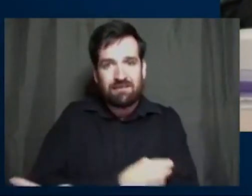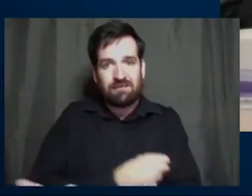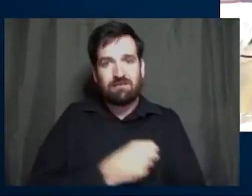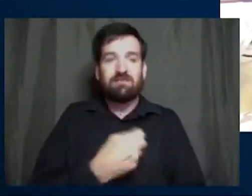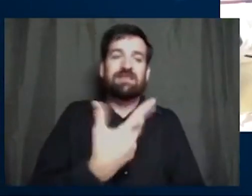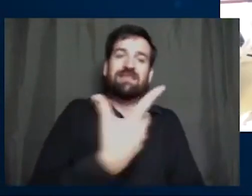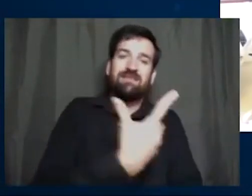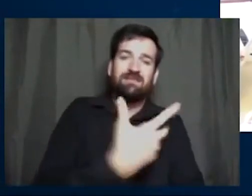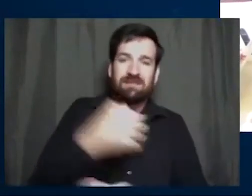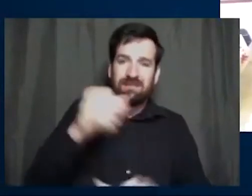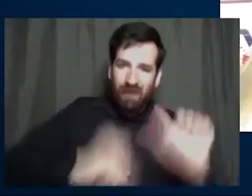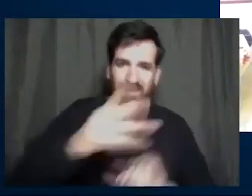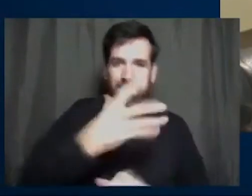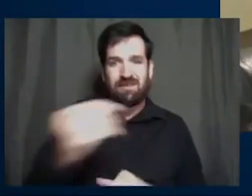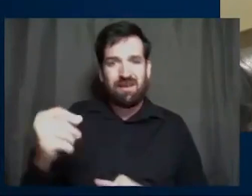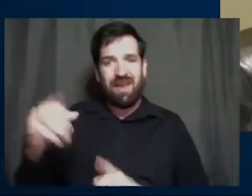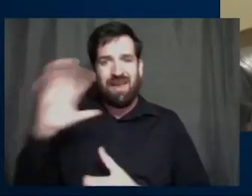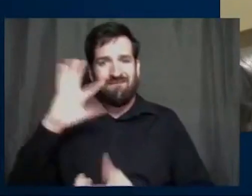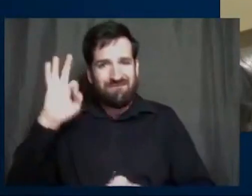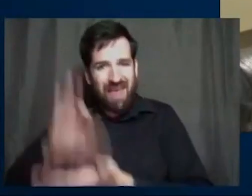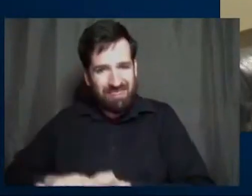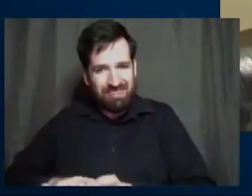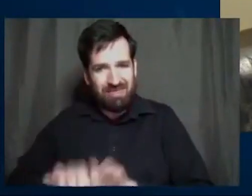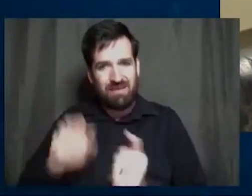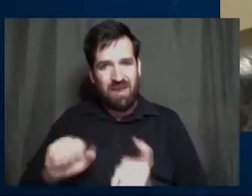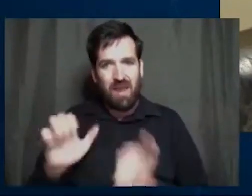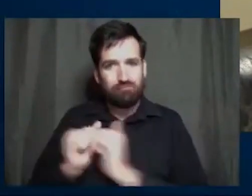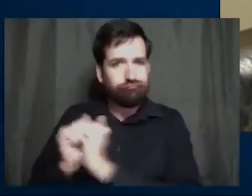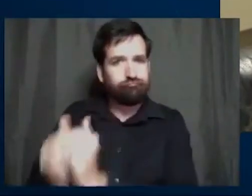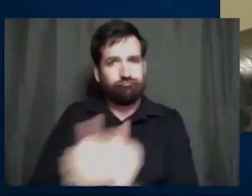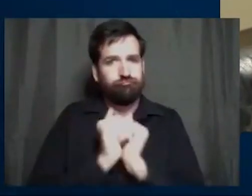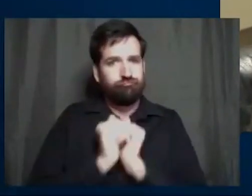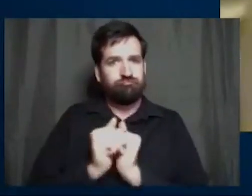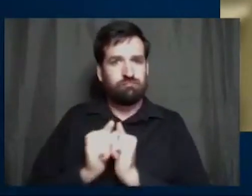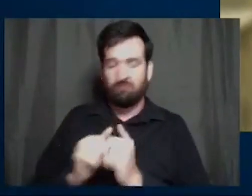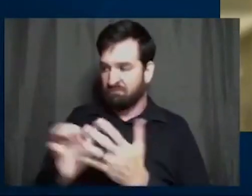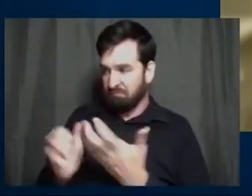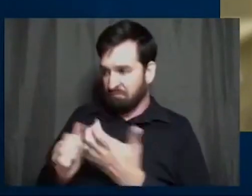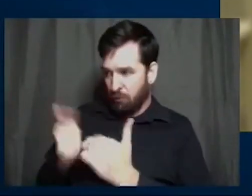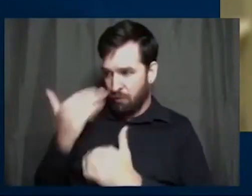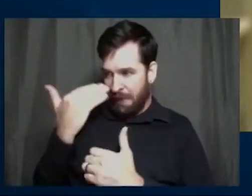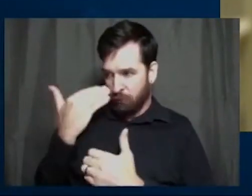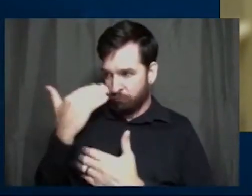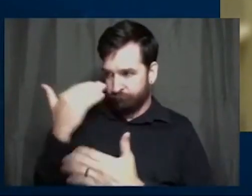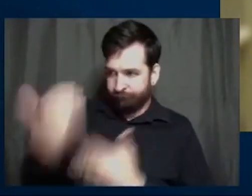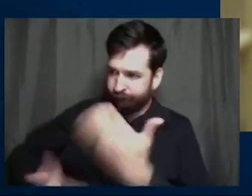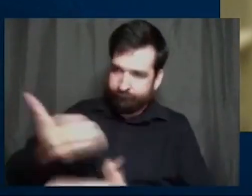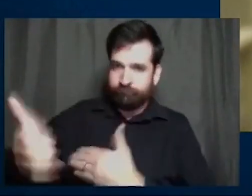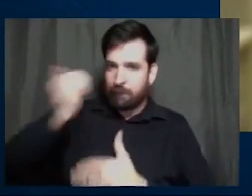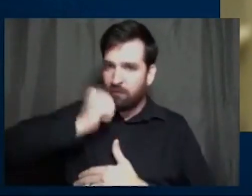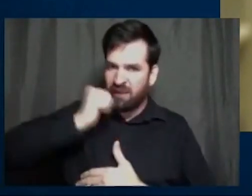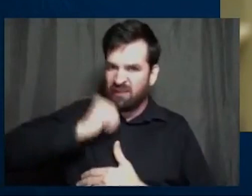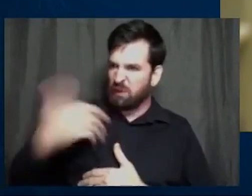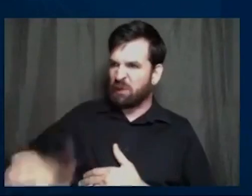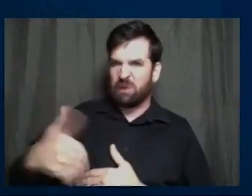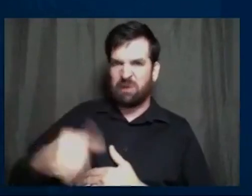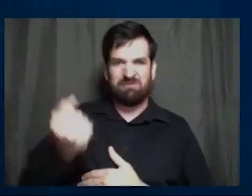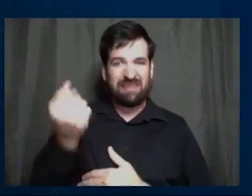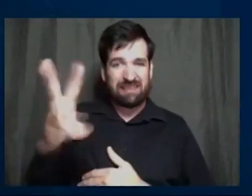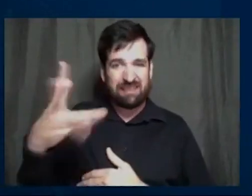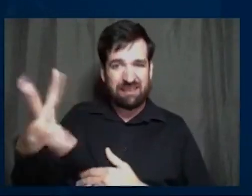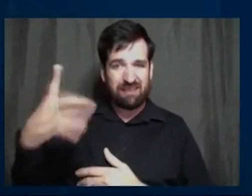come together beautifully to help people. I don't know how you've been doing it day after day, and gosh, what's it been, 16, 18 months